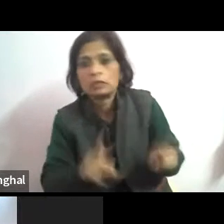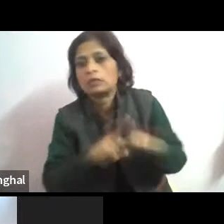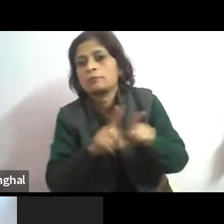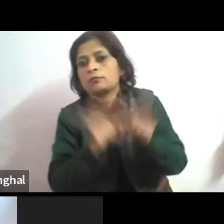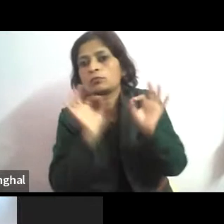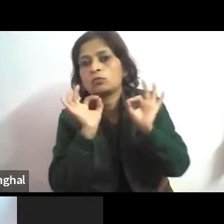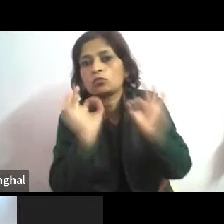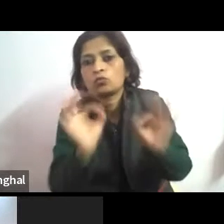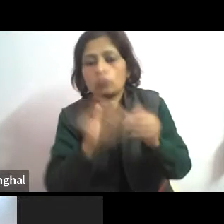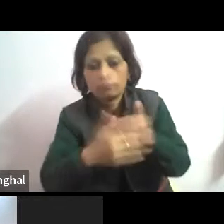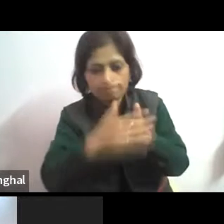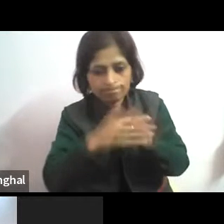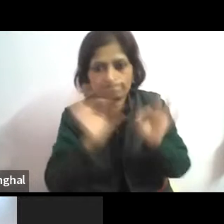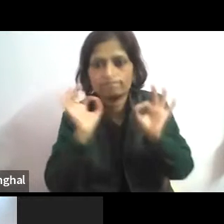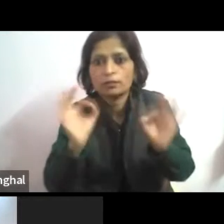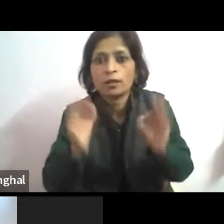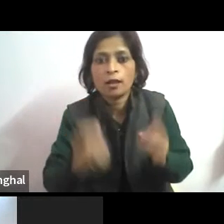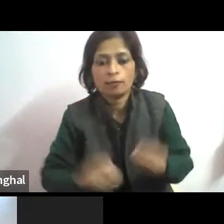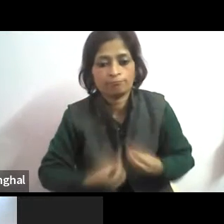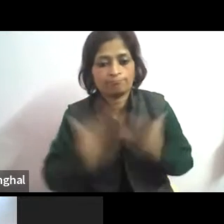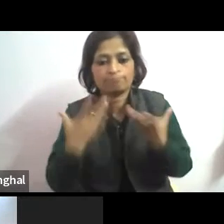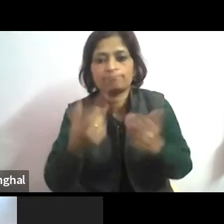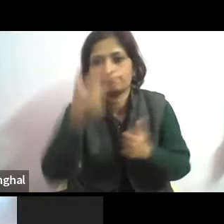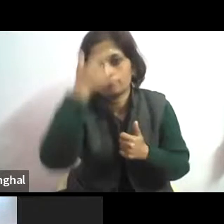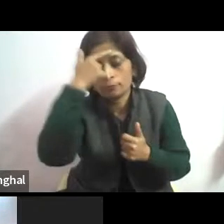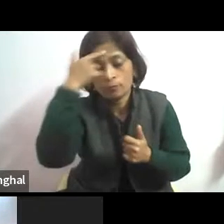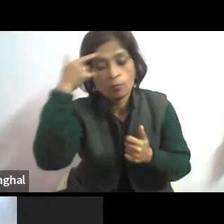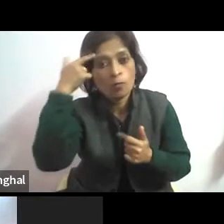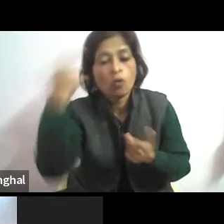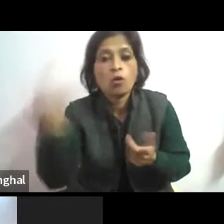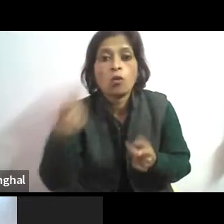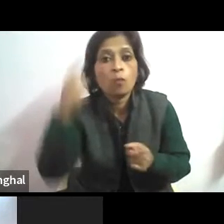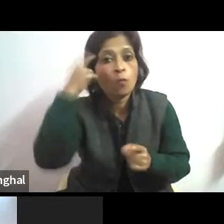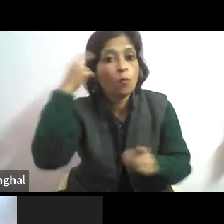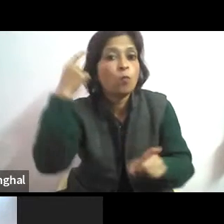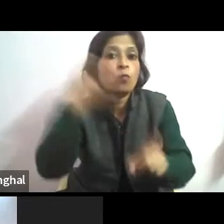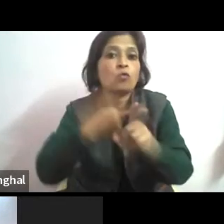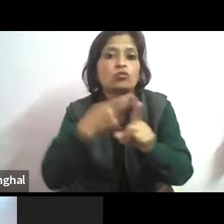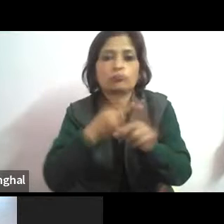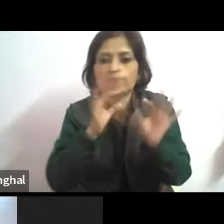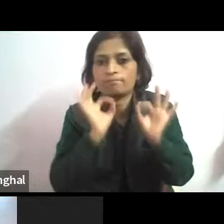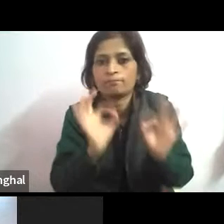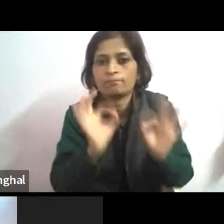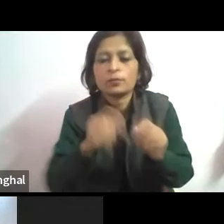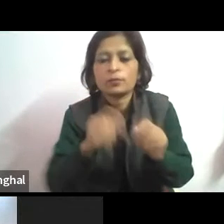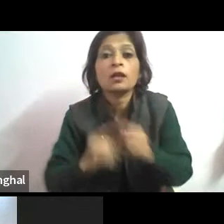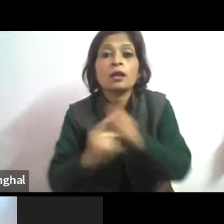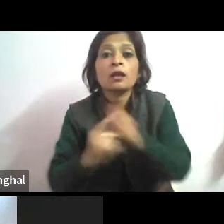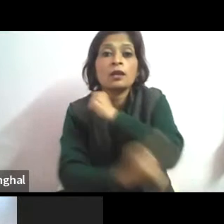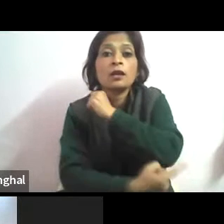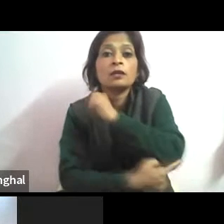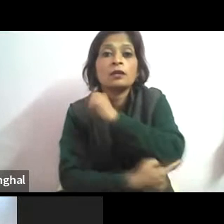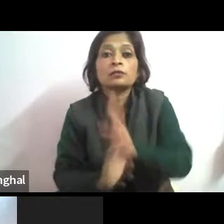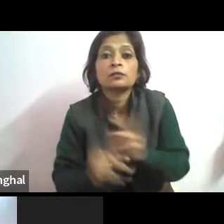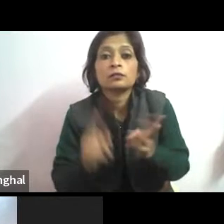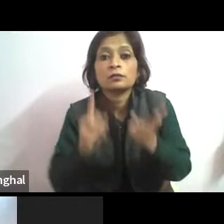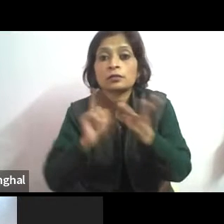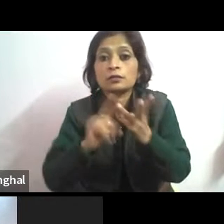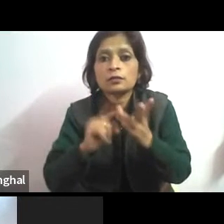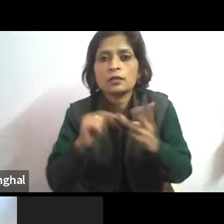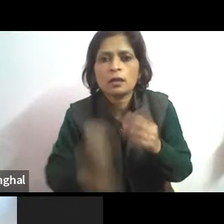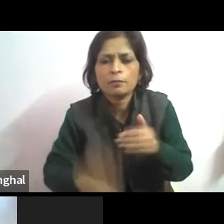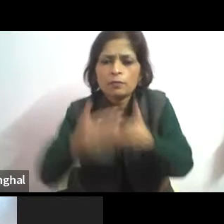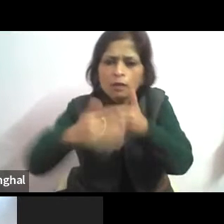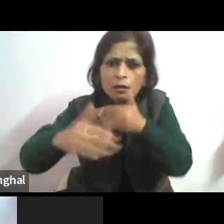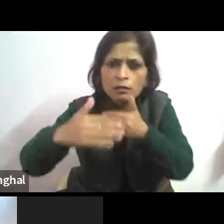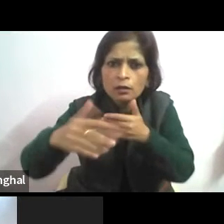forwarding sign for us. And last point I want to make it that every peep into the future